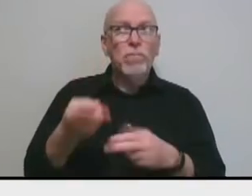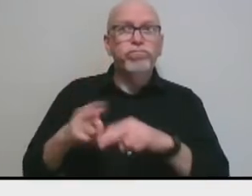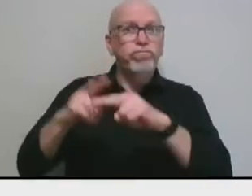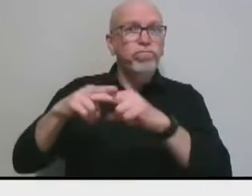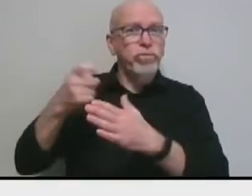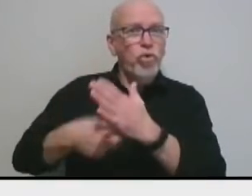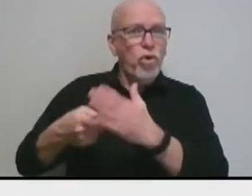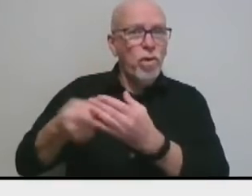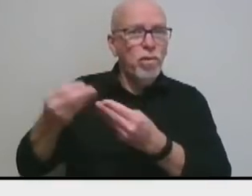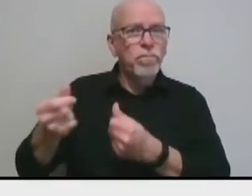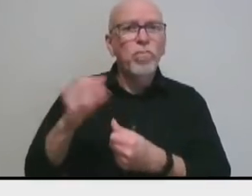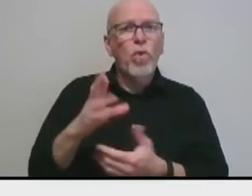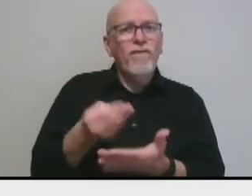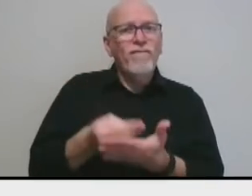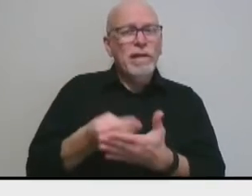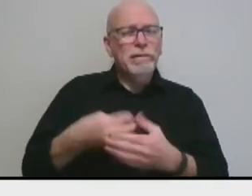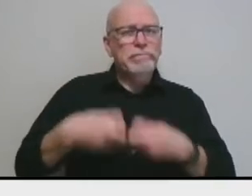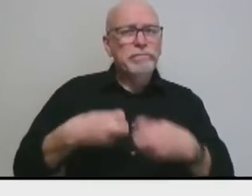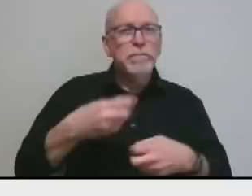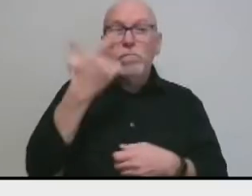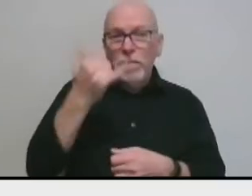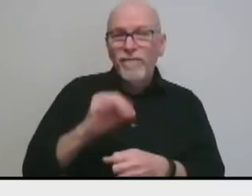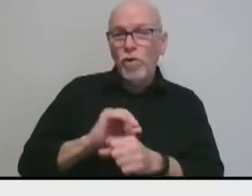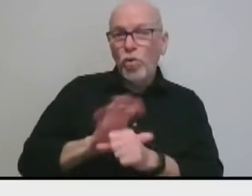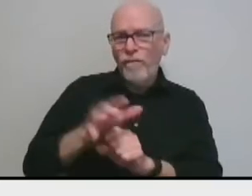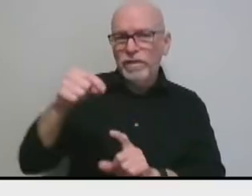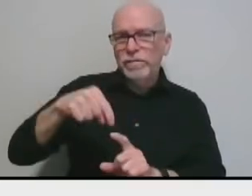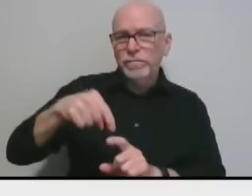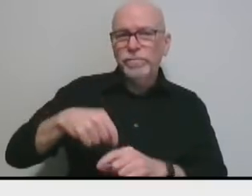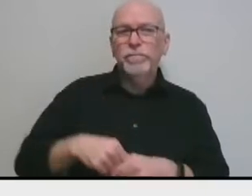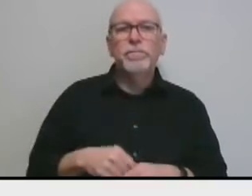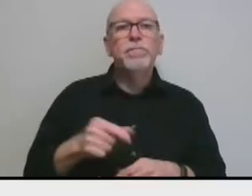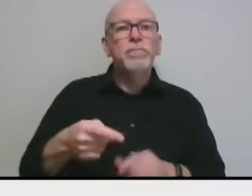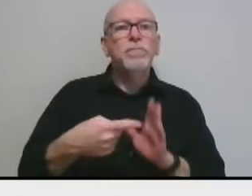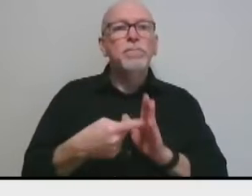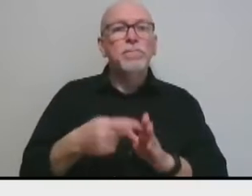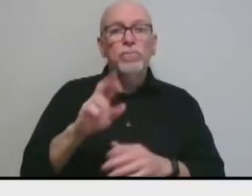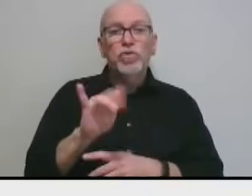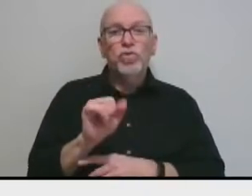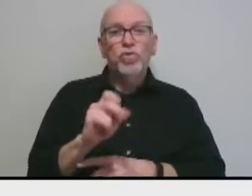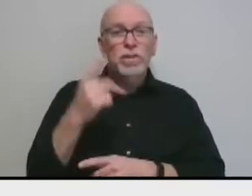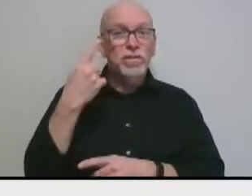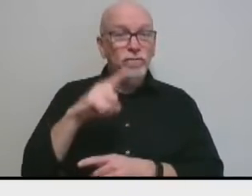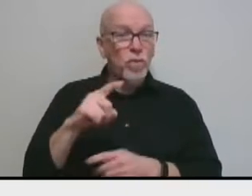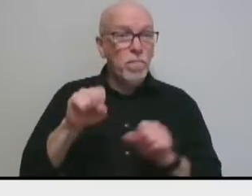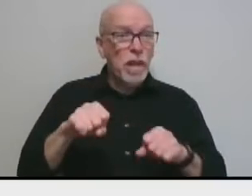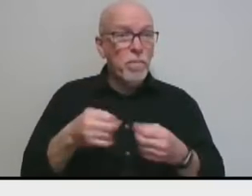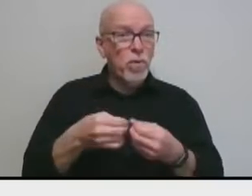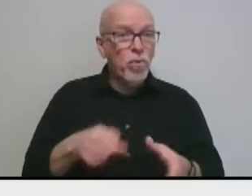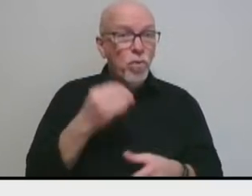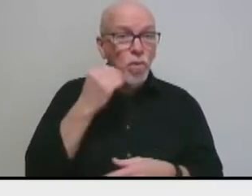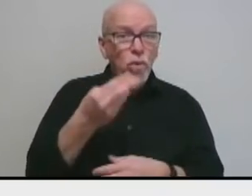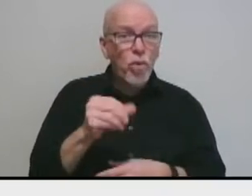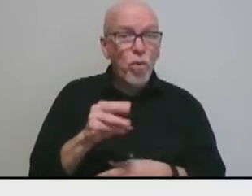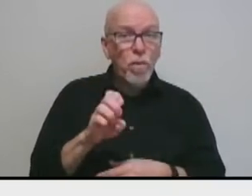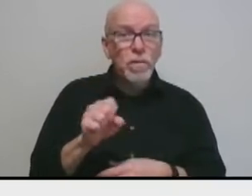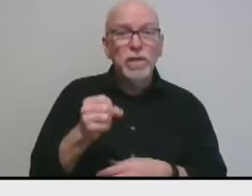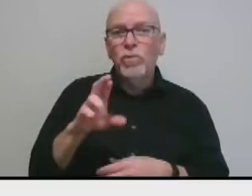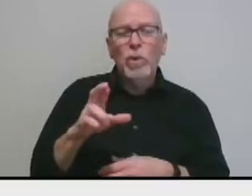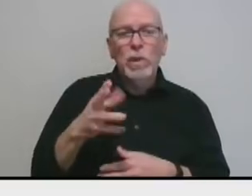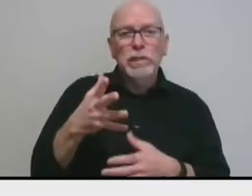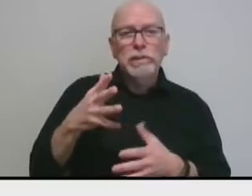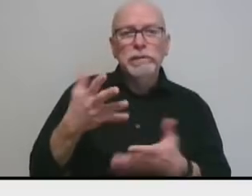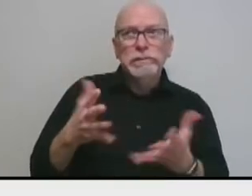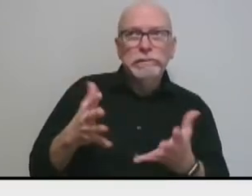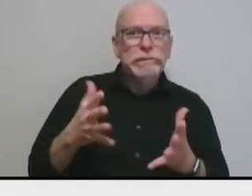a financial hardship due to COVID-19, demonstrates a risk of experiencing homelessness or housing instability, has a